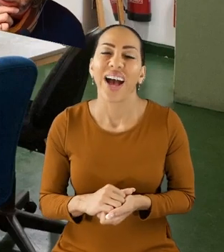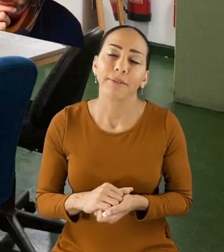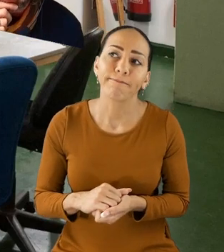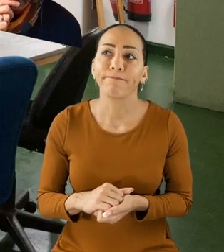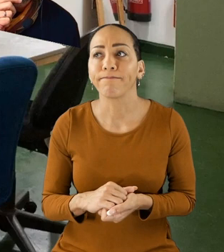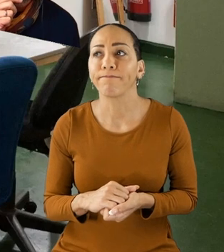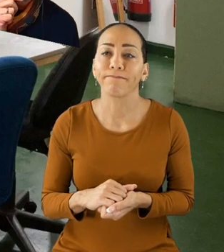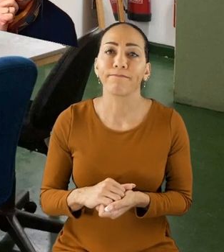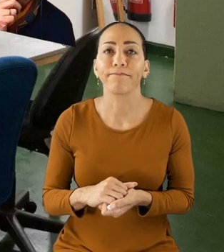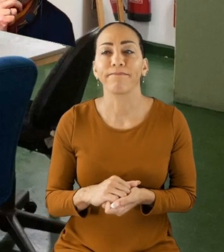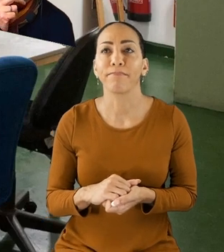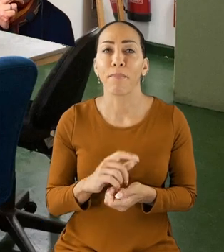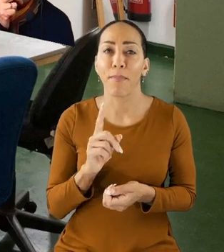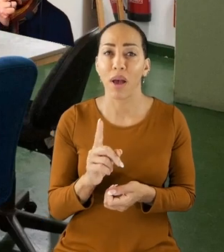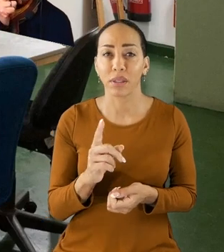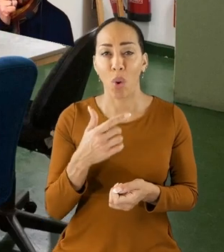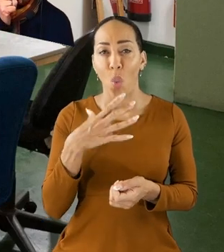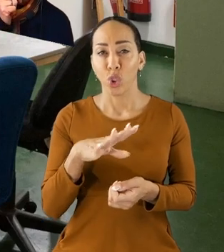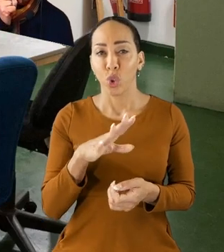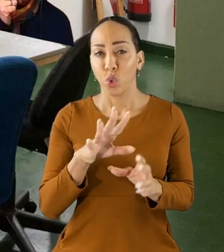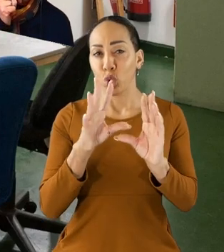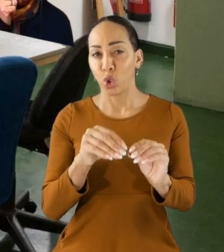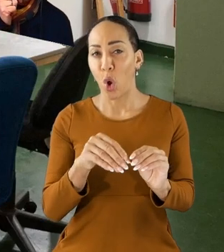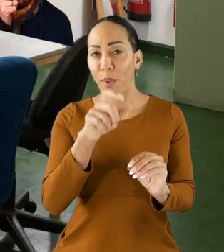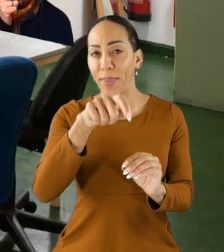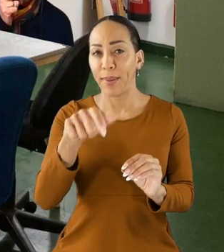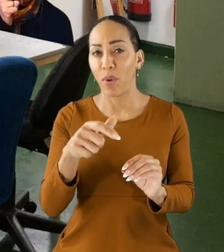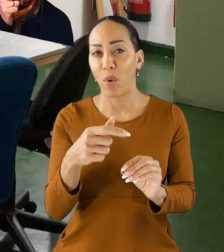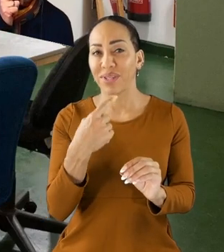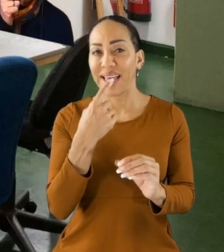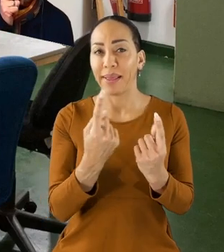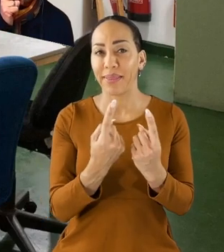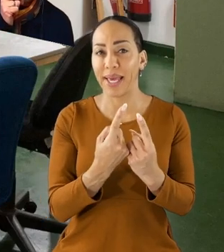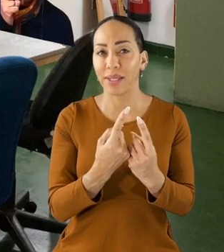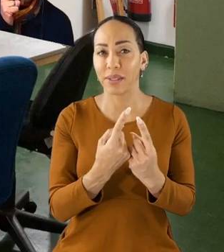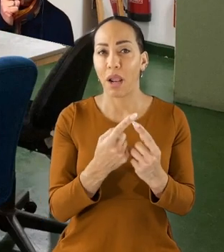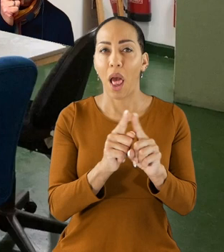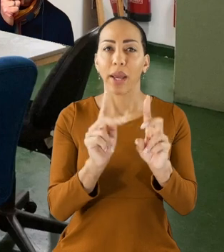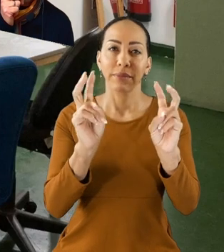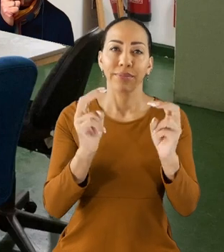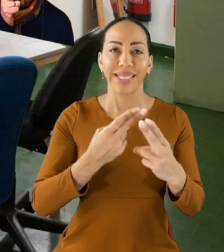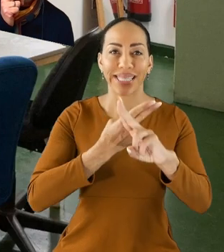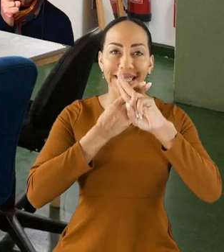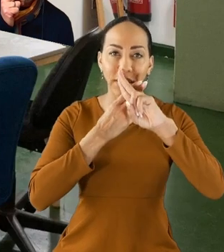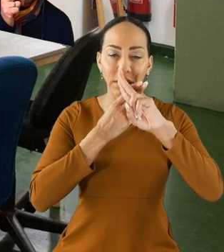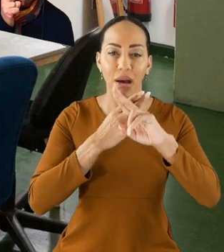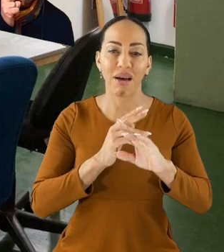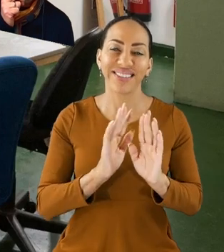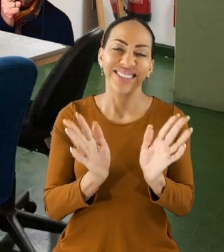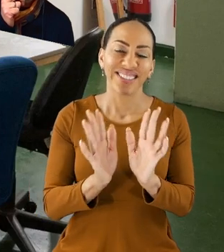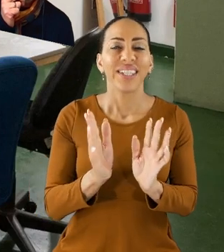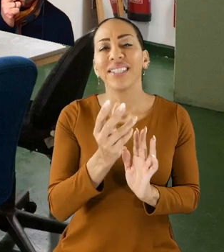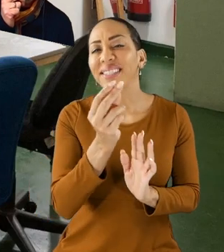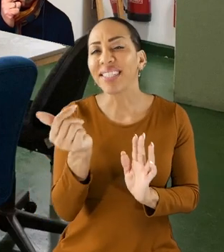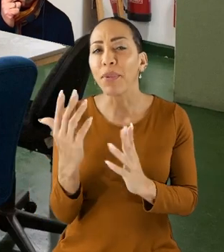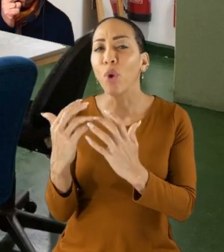whatever, I personally don't have a big thing about it. And actually, a lot of it can be quite fun and funny as